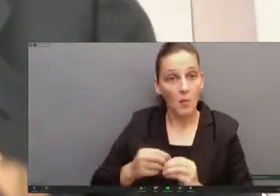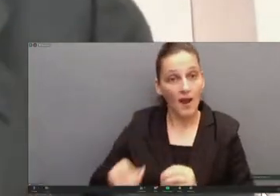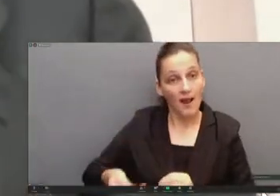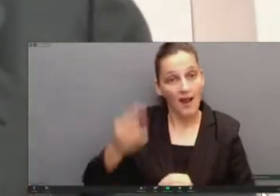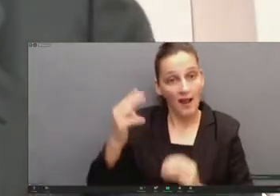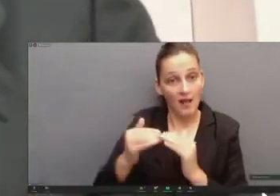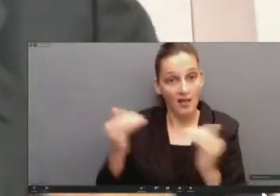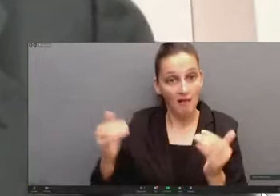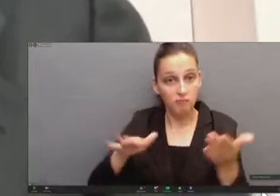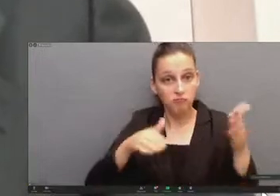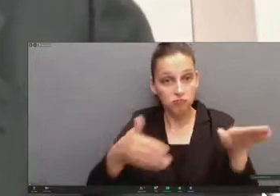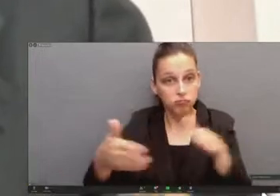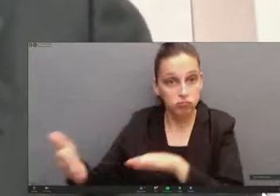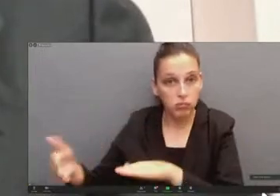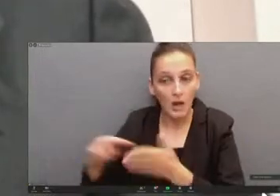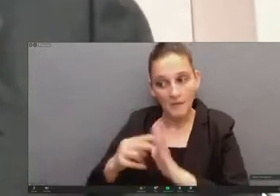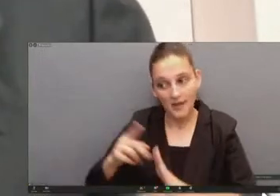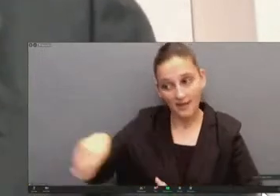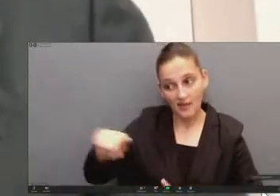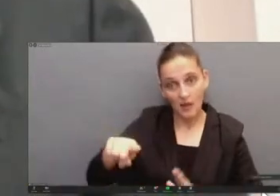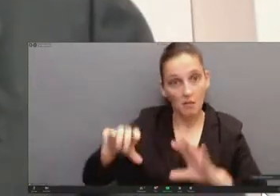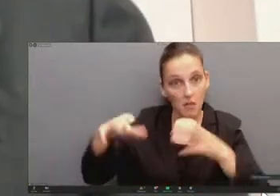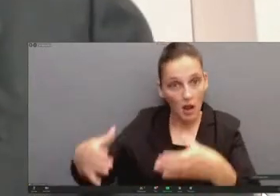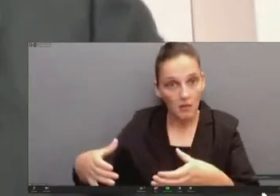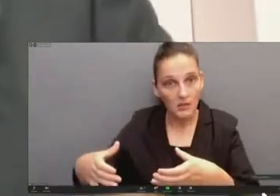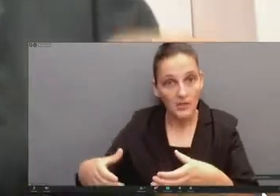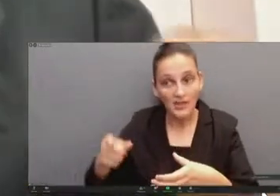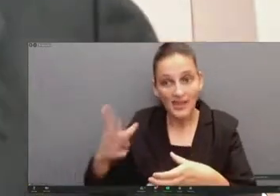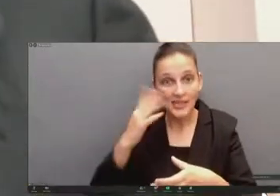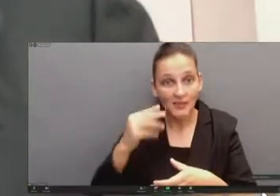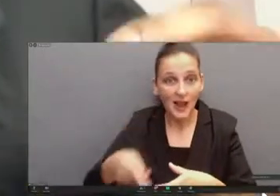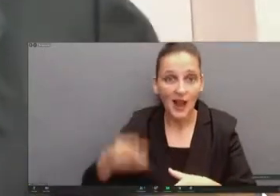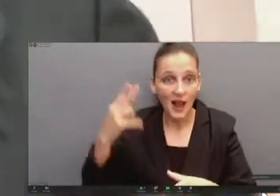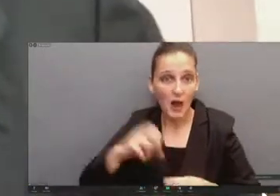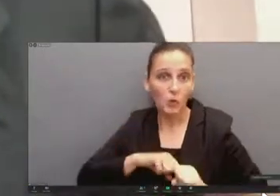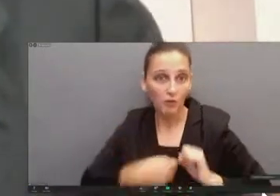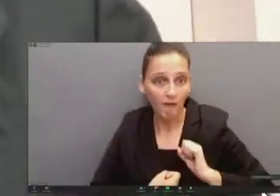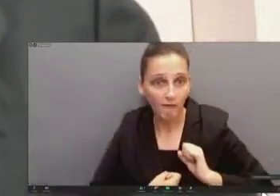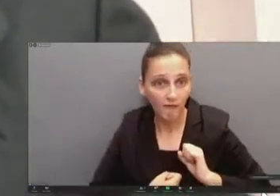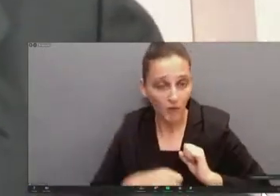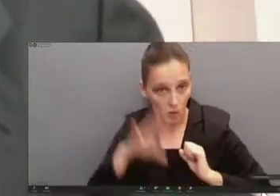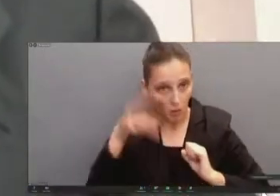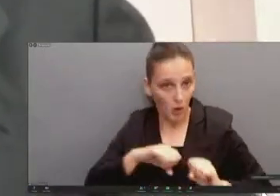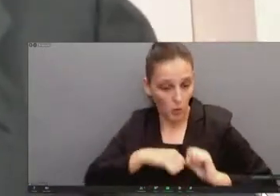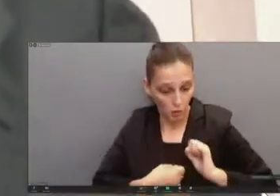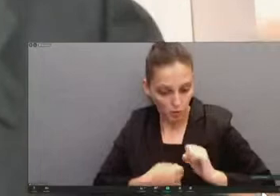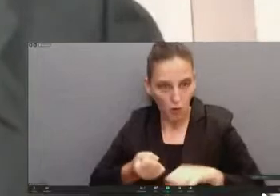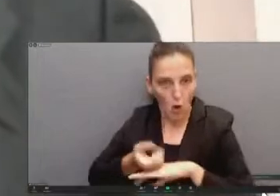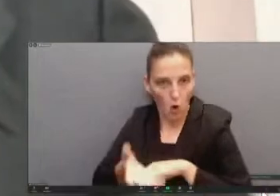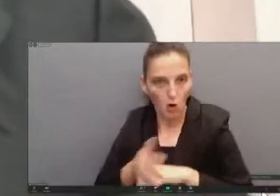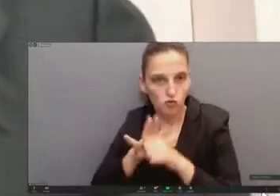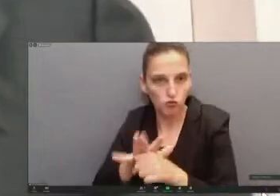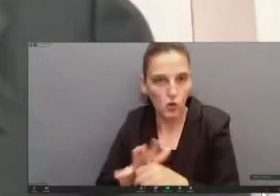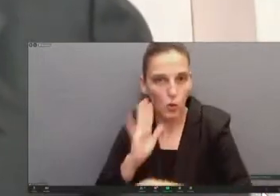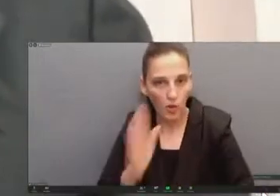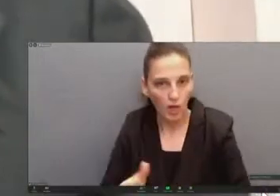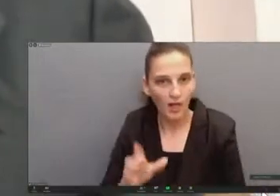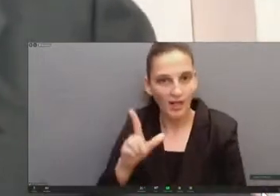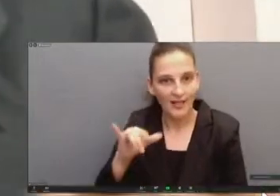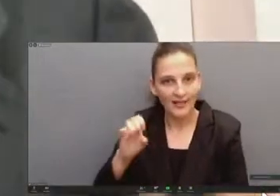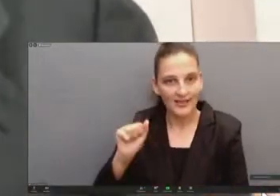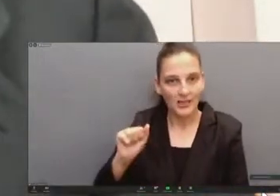are populations that are experiencing higher levels of grief. Grief is a well-known source of stress. And Lisa Cooper and I wrote a